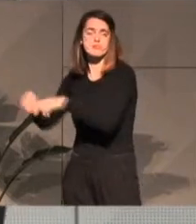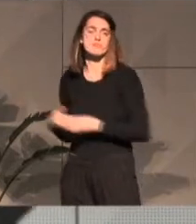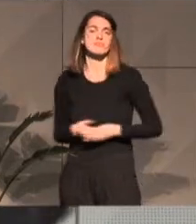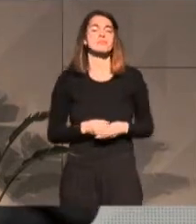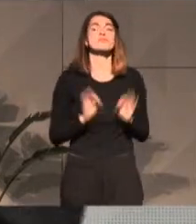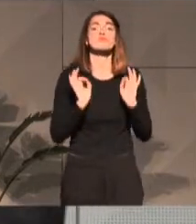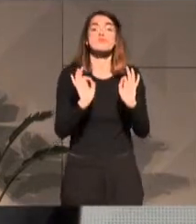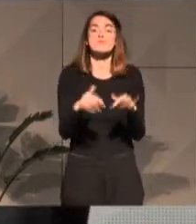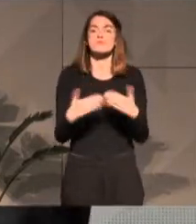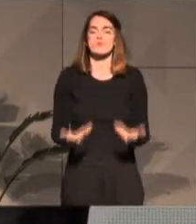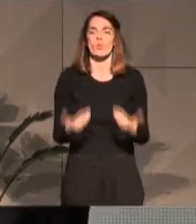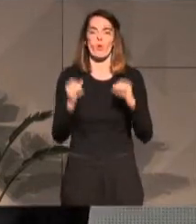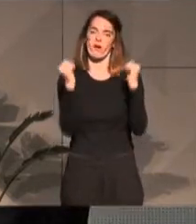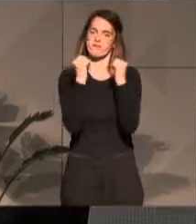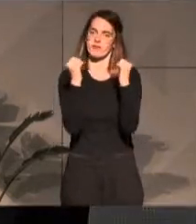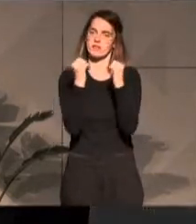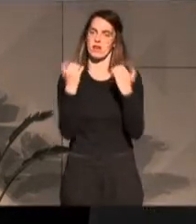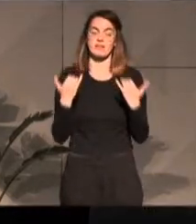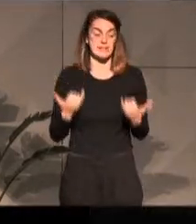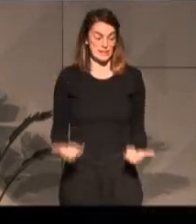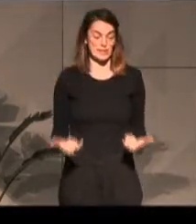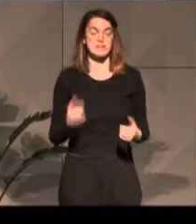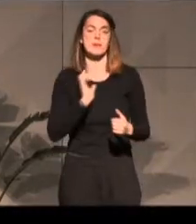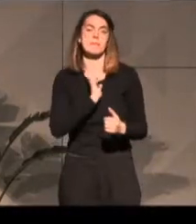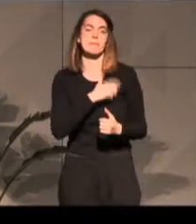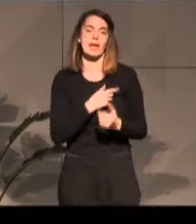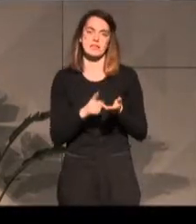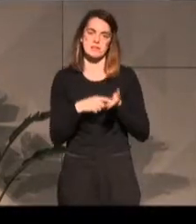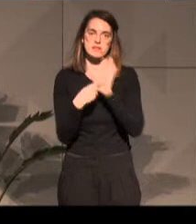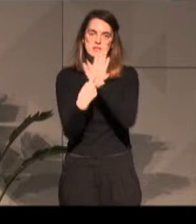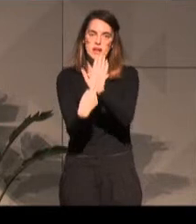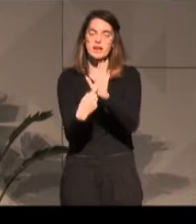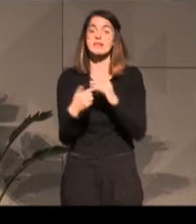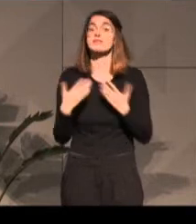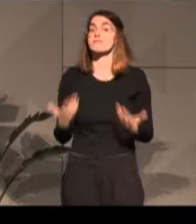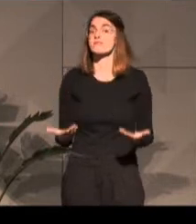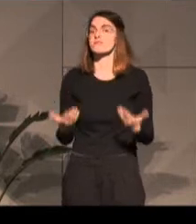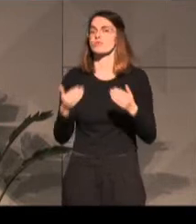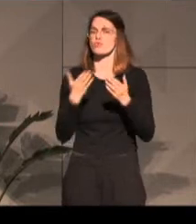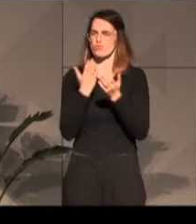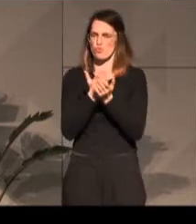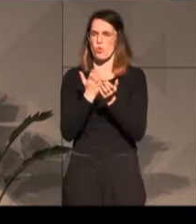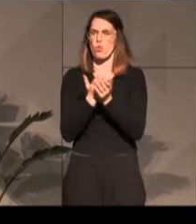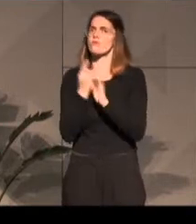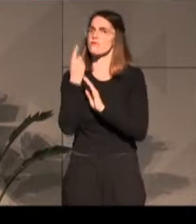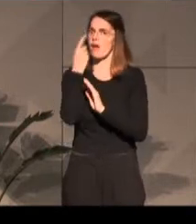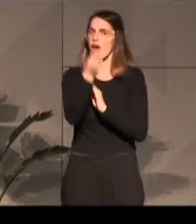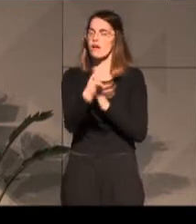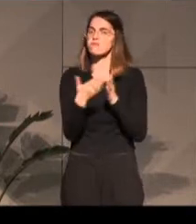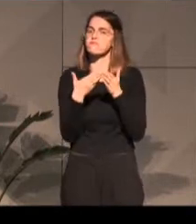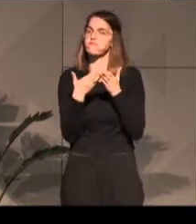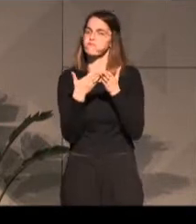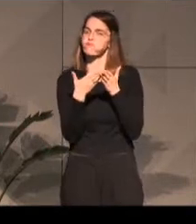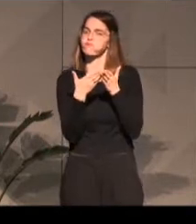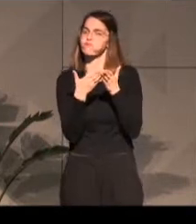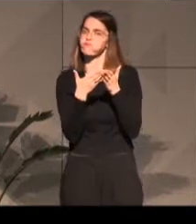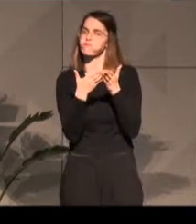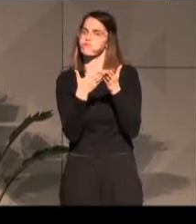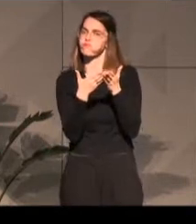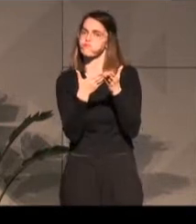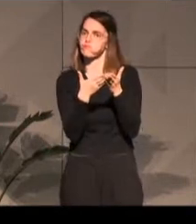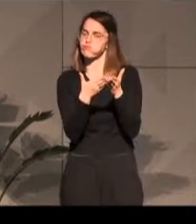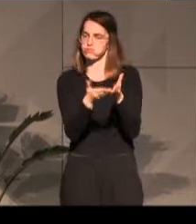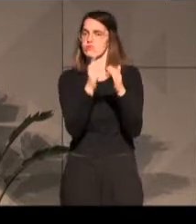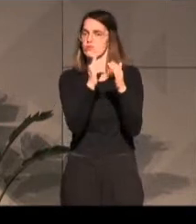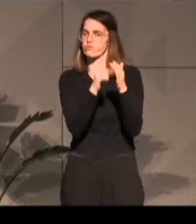This was winter. Come March, we had drifted that trajectory. We arrived